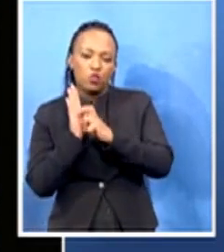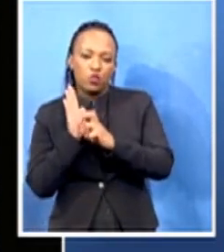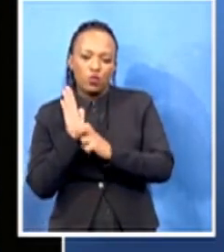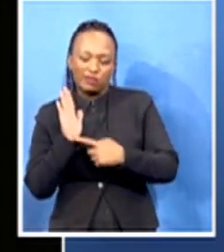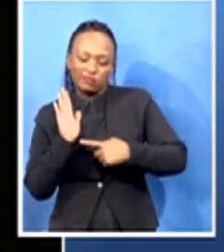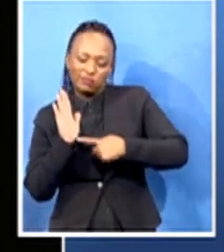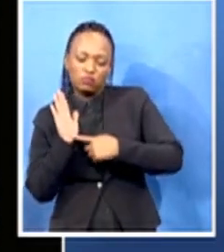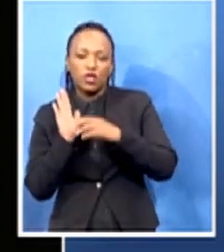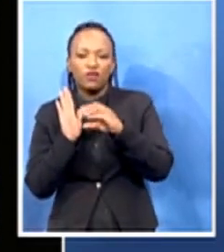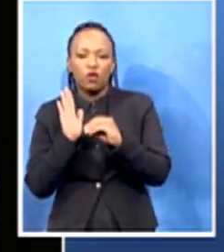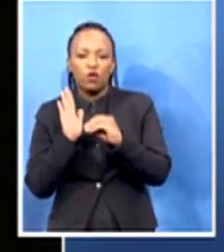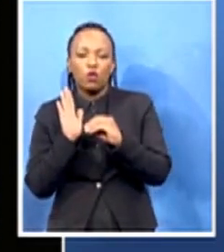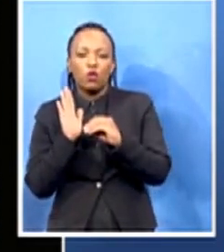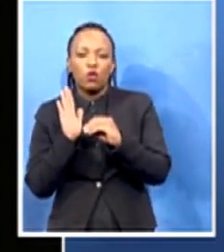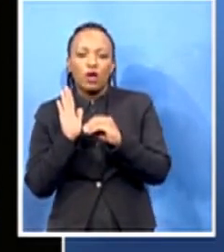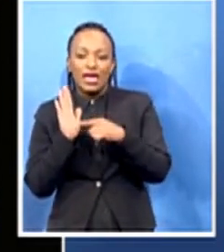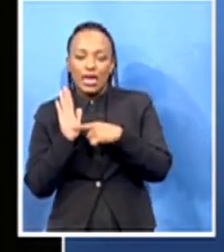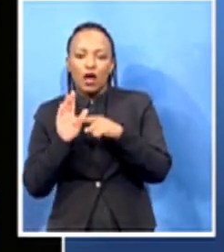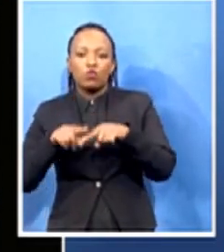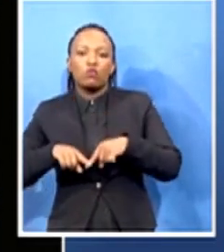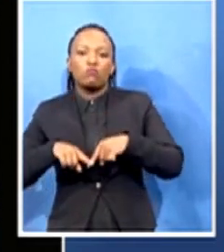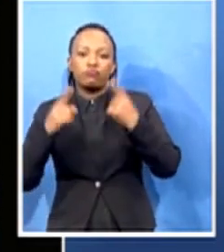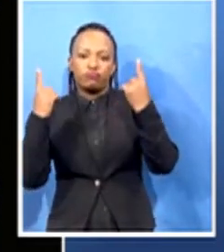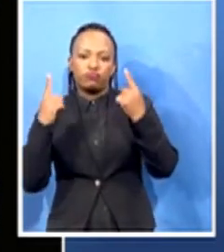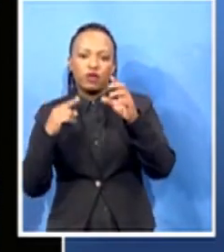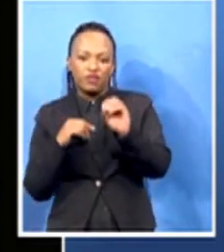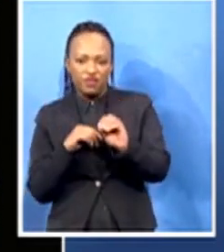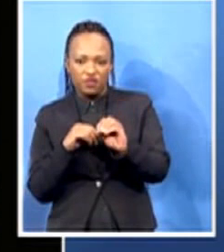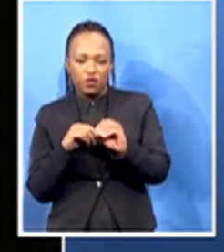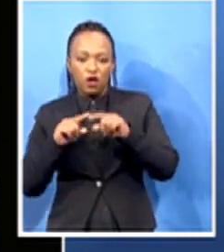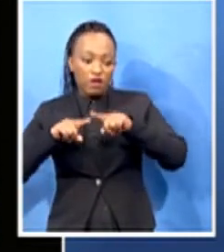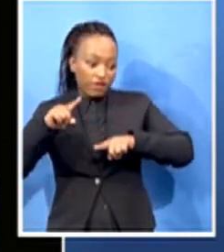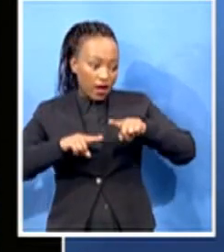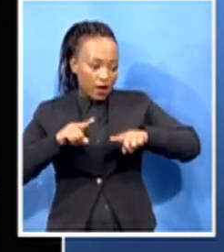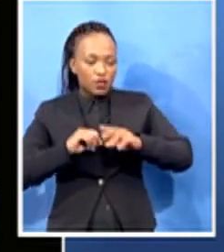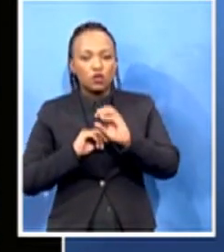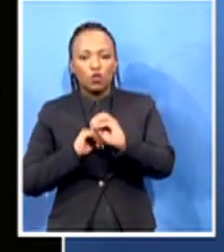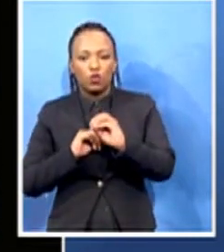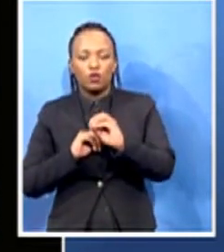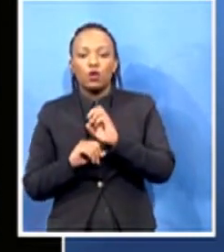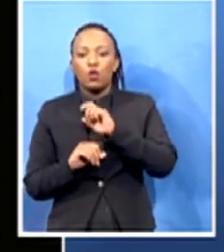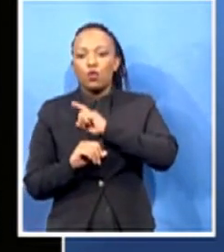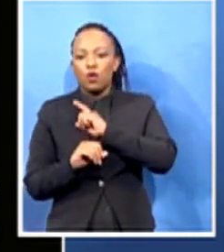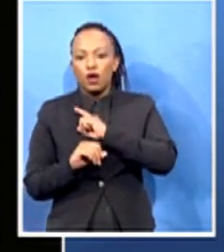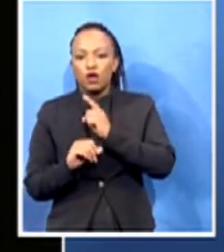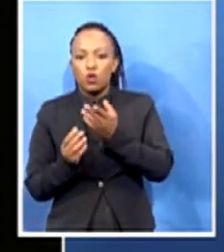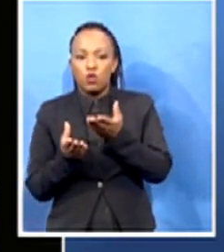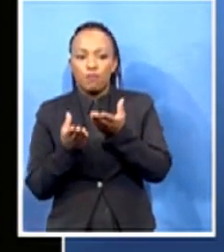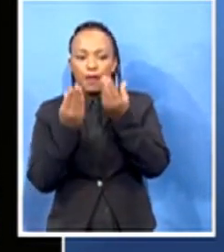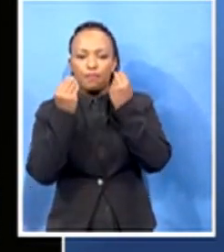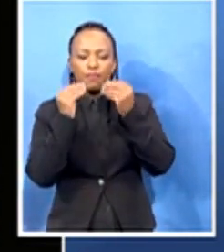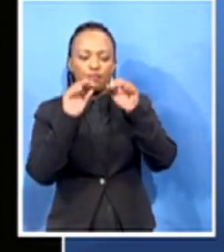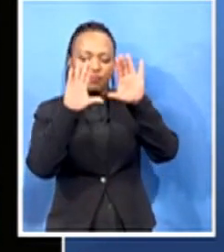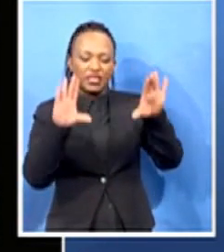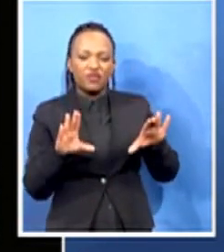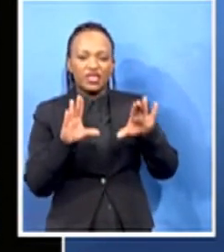variation. We applied variation because when we get the certificate, the level 2 was talking